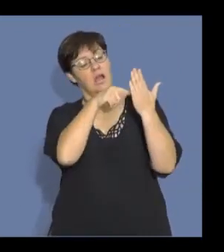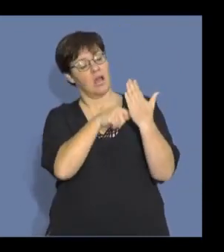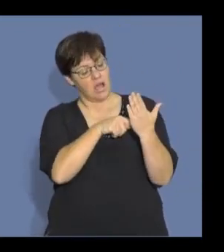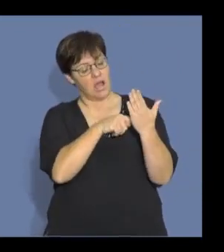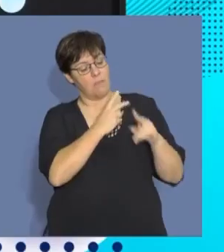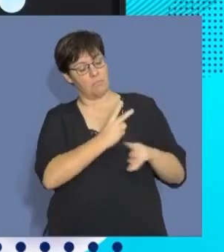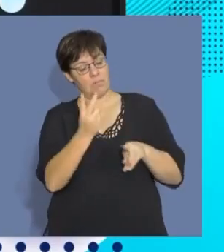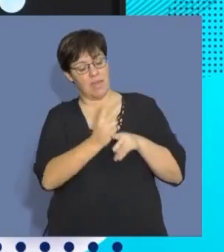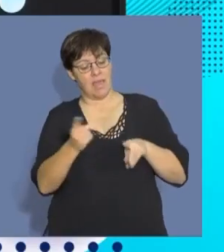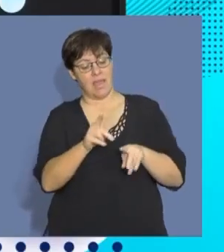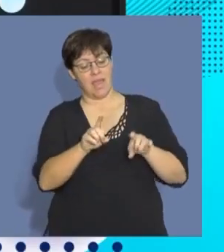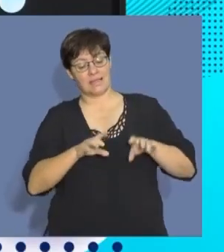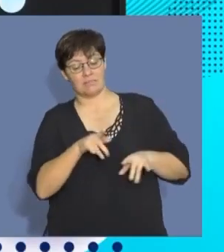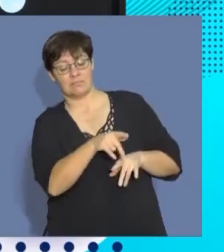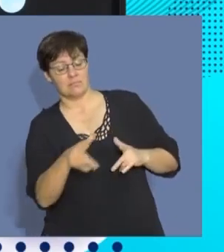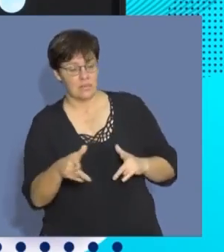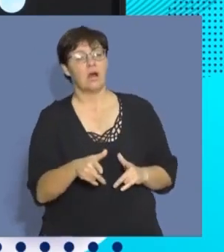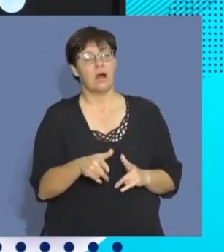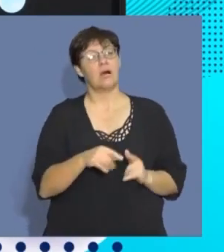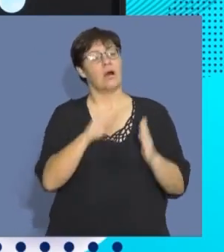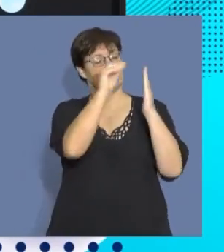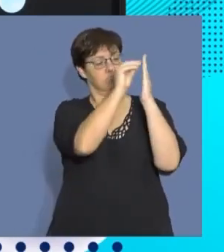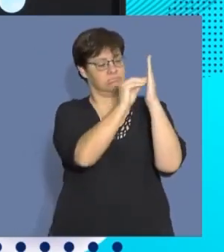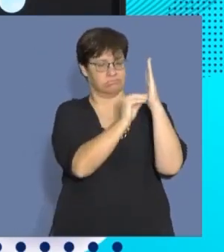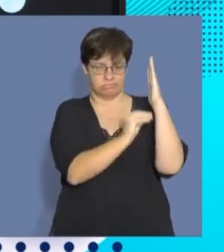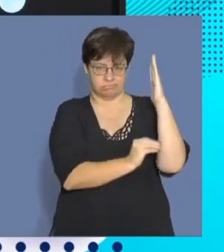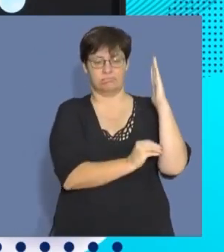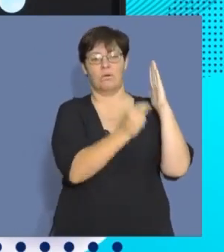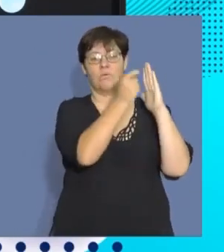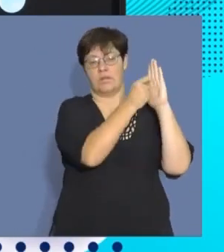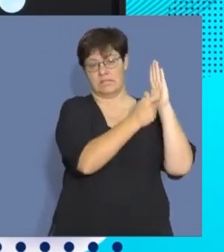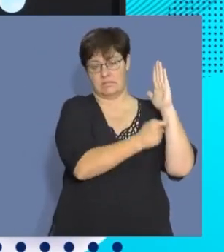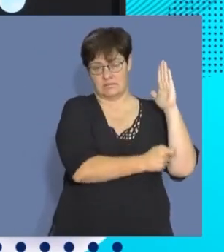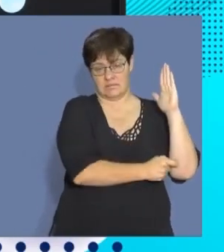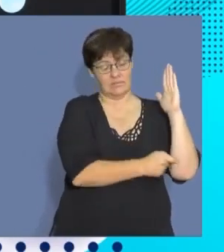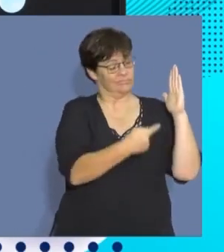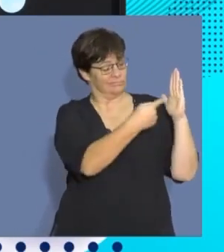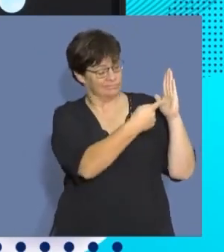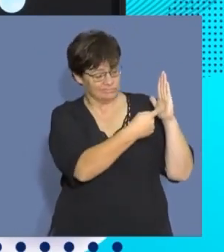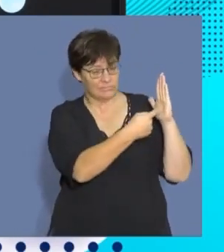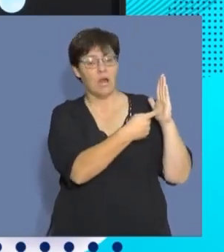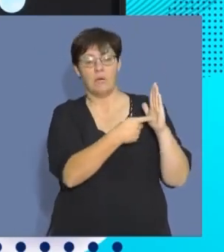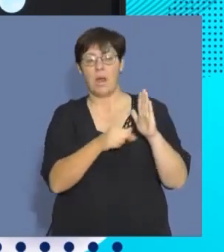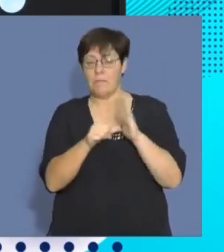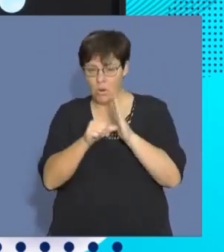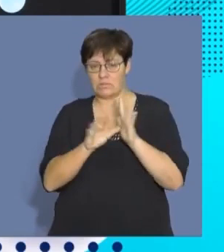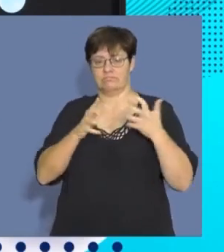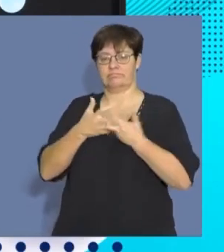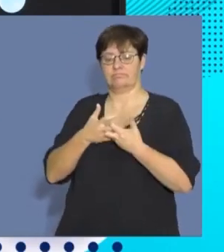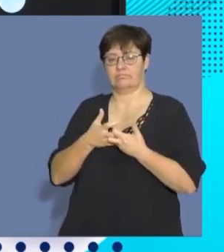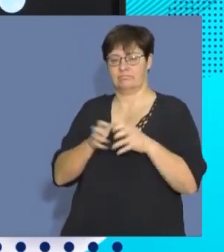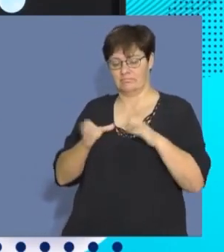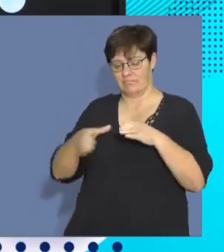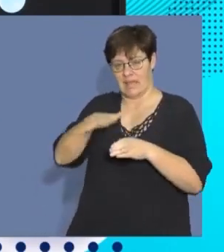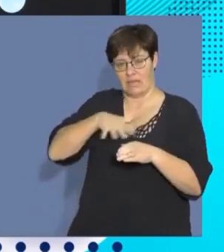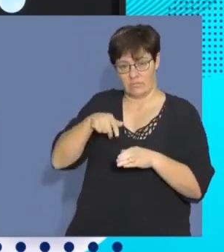your preparation on any topic, try and draw up a list of vocab and terms that are important to this section. We're going to